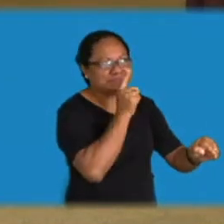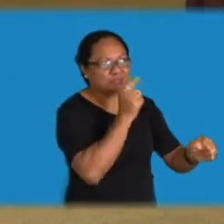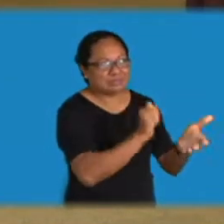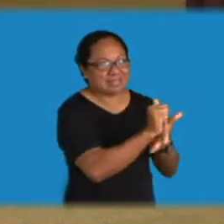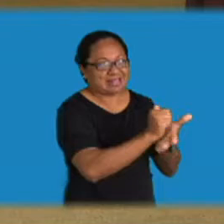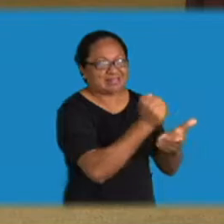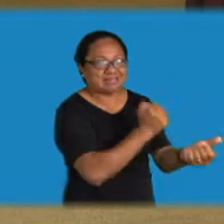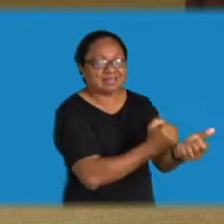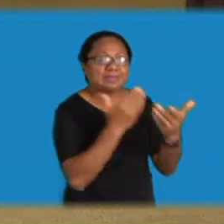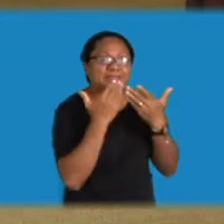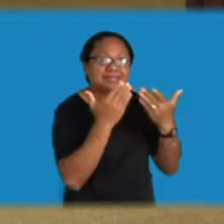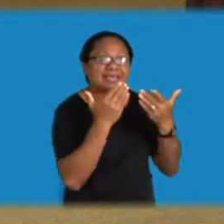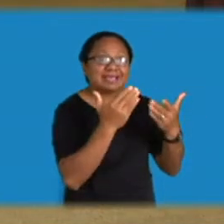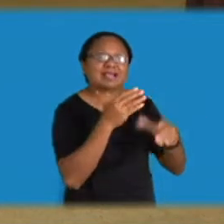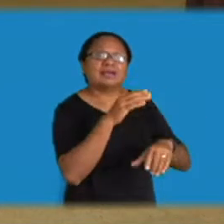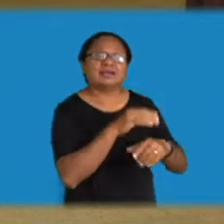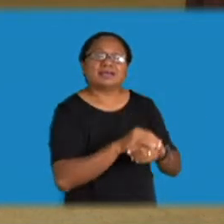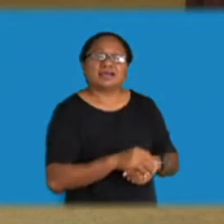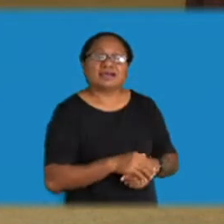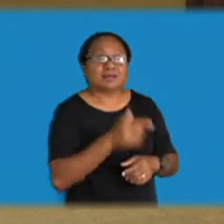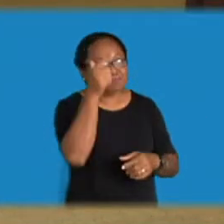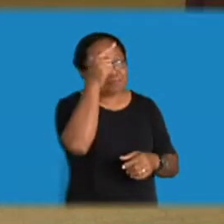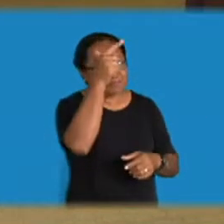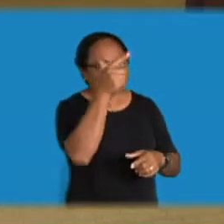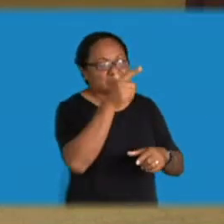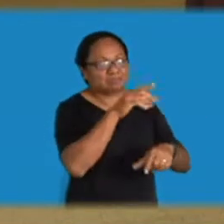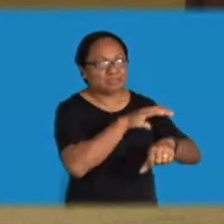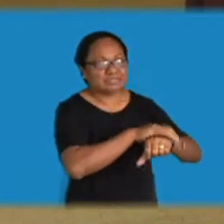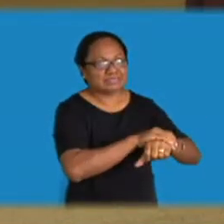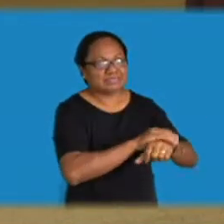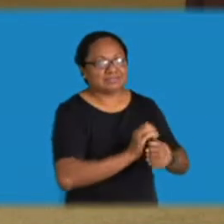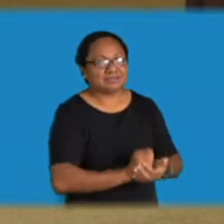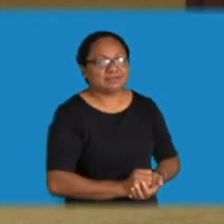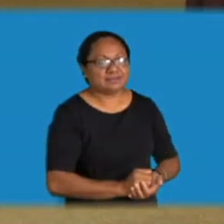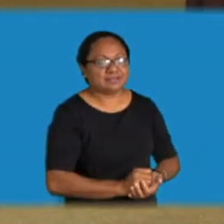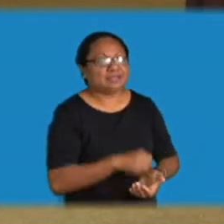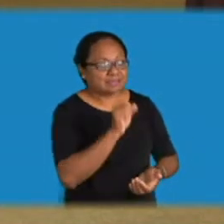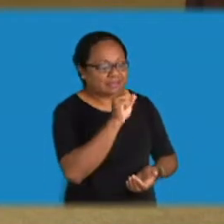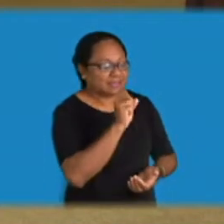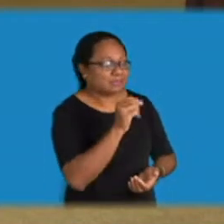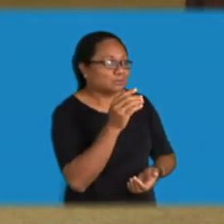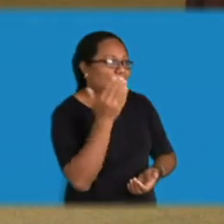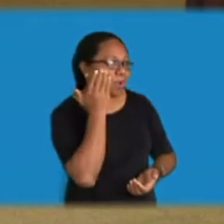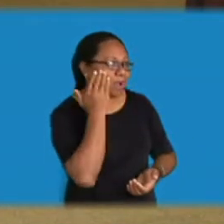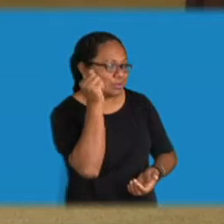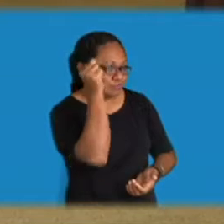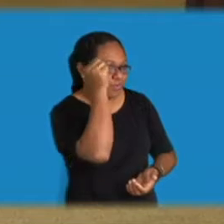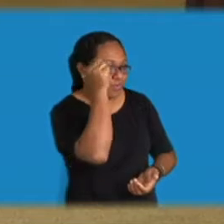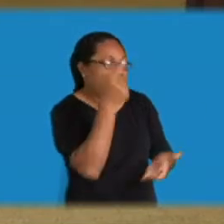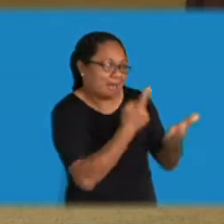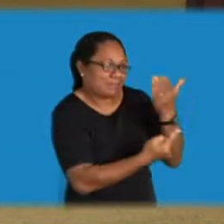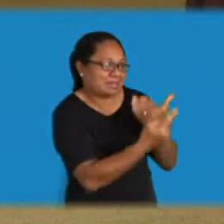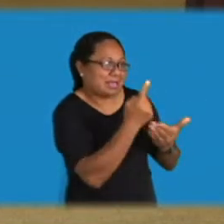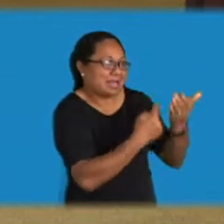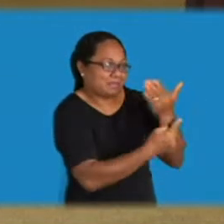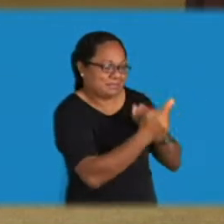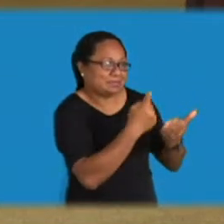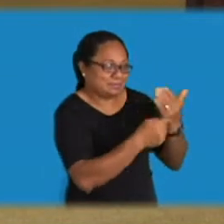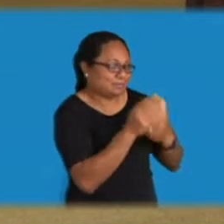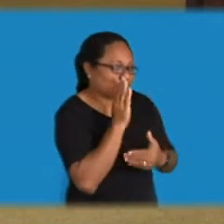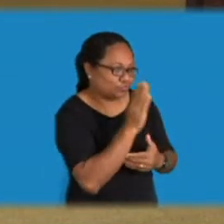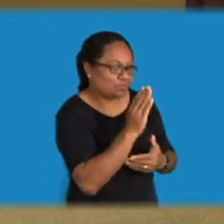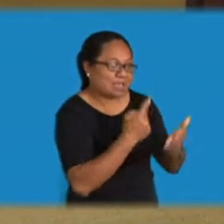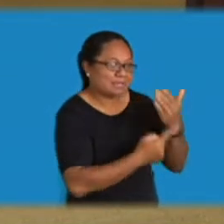Commissioner of Police for doing that. We are aware of those brutal acts, and the